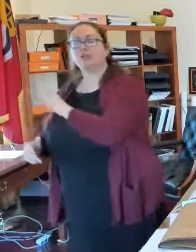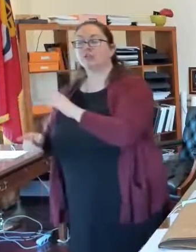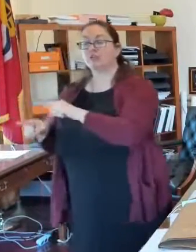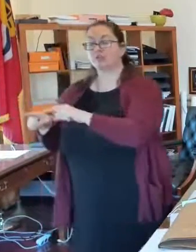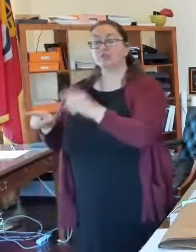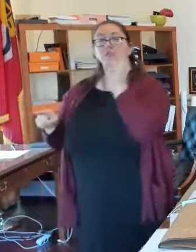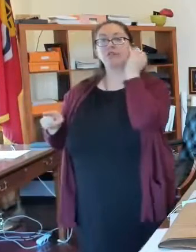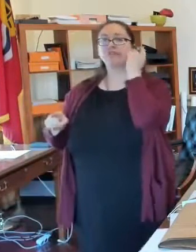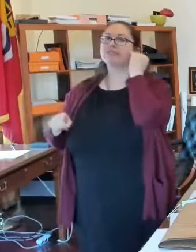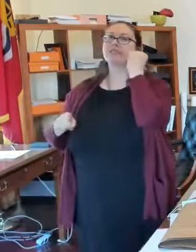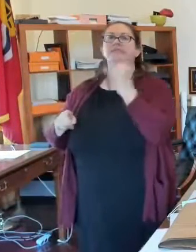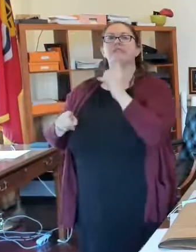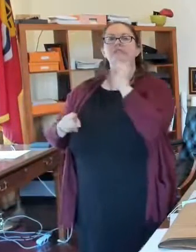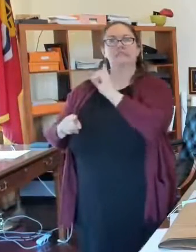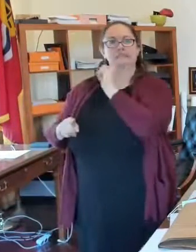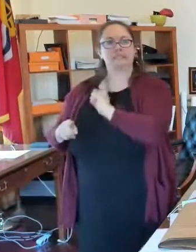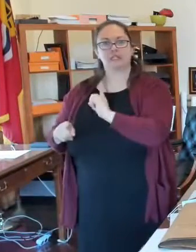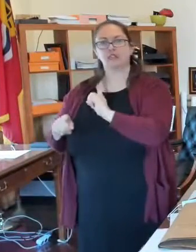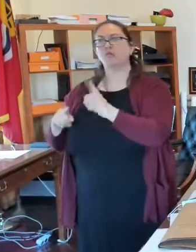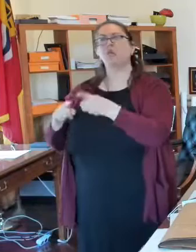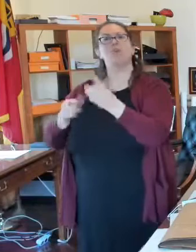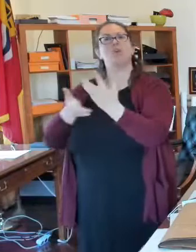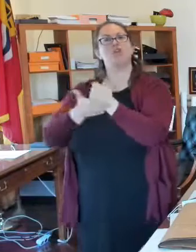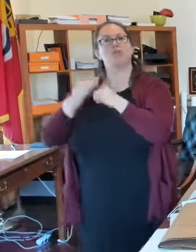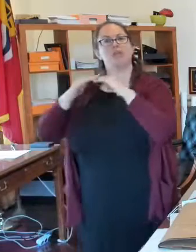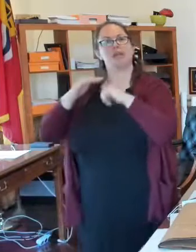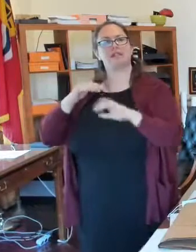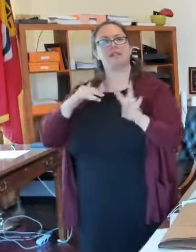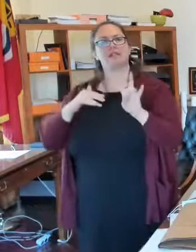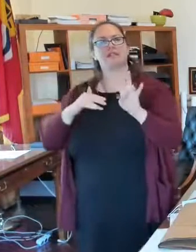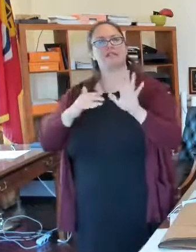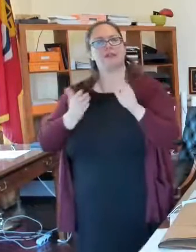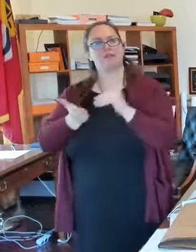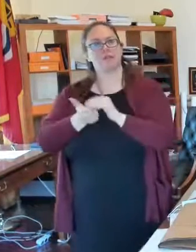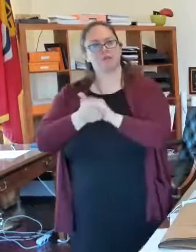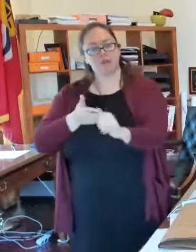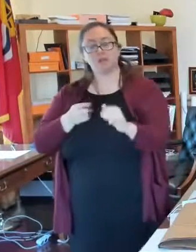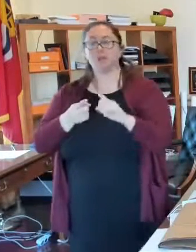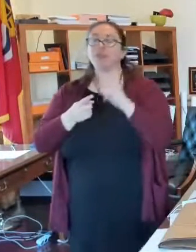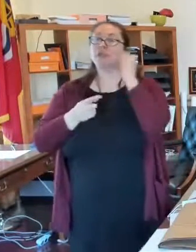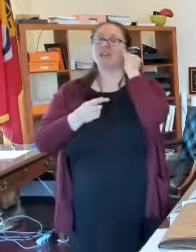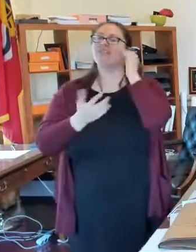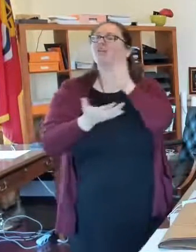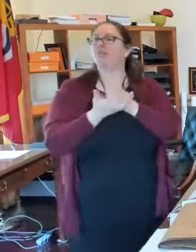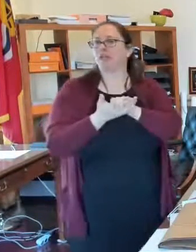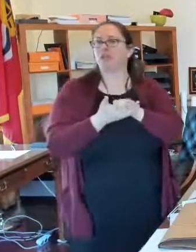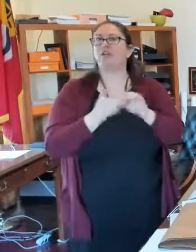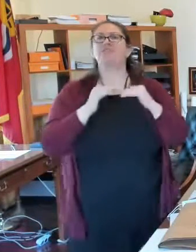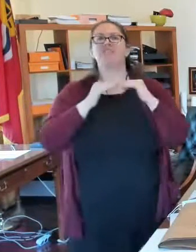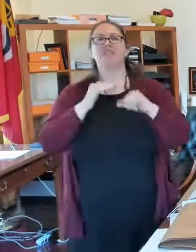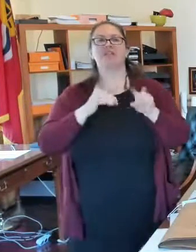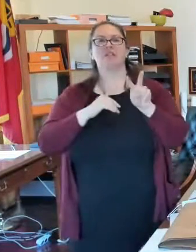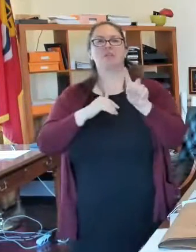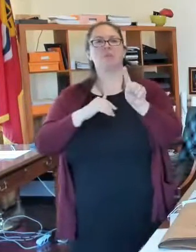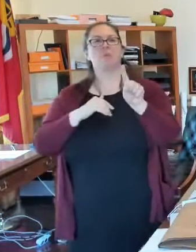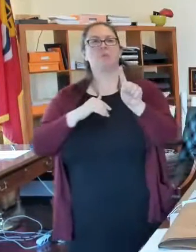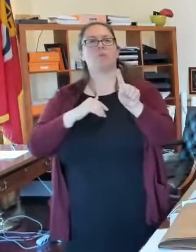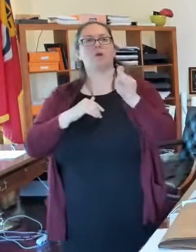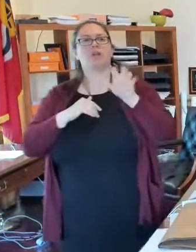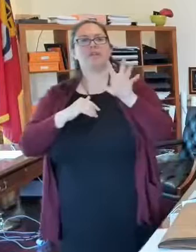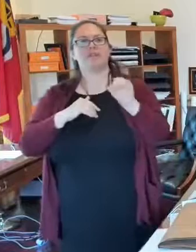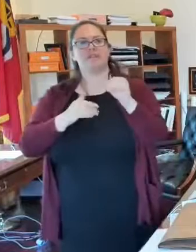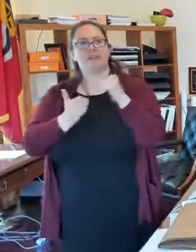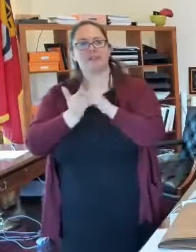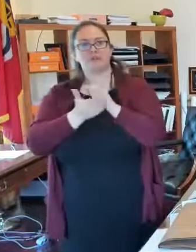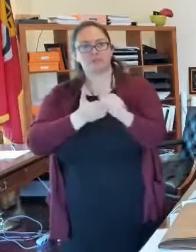single person, makes less than $75,000, a couple less than $150,000. So